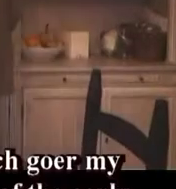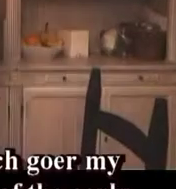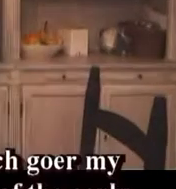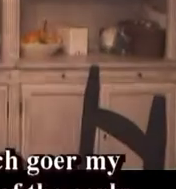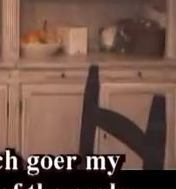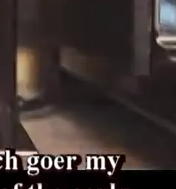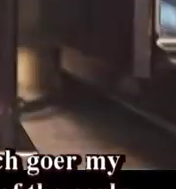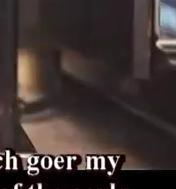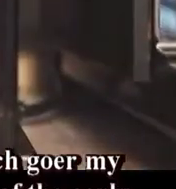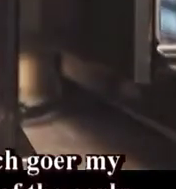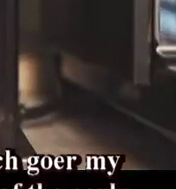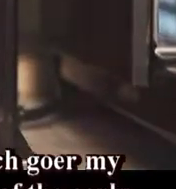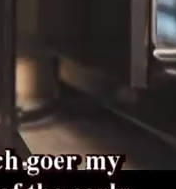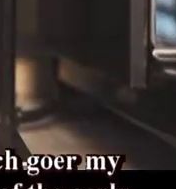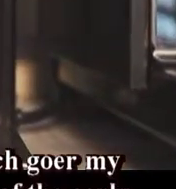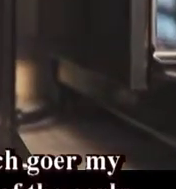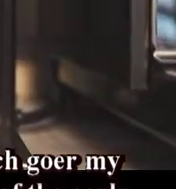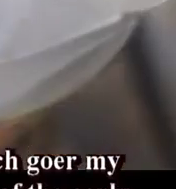So my name is Jeff.